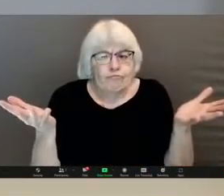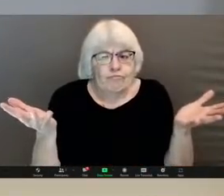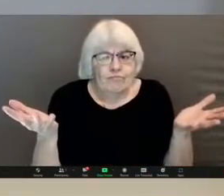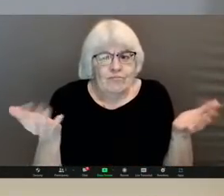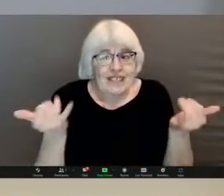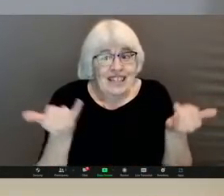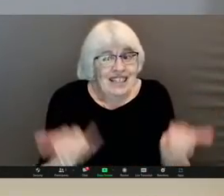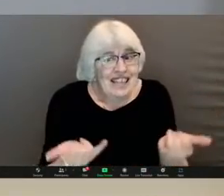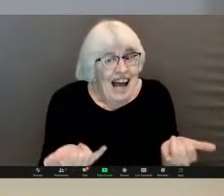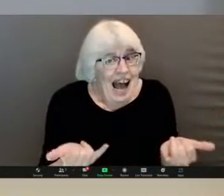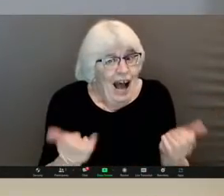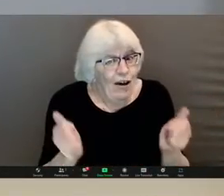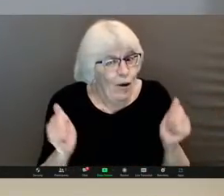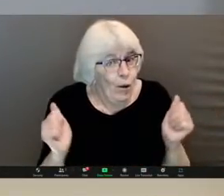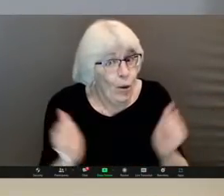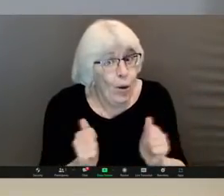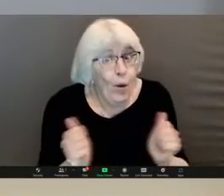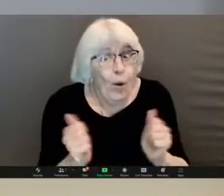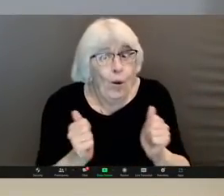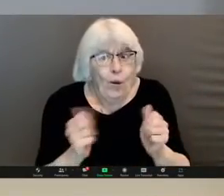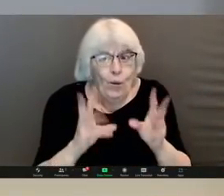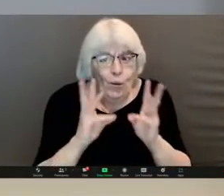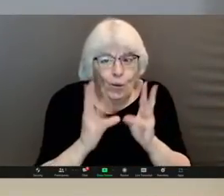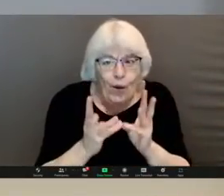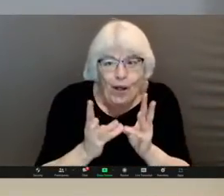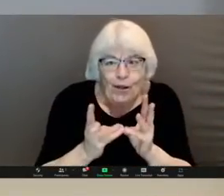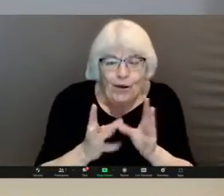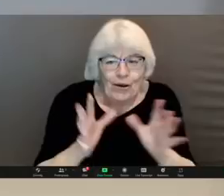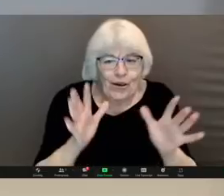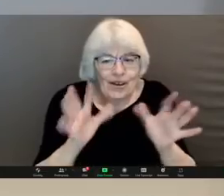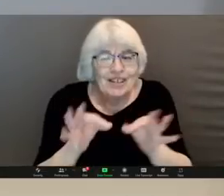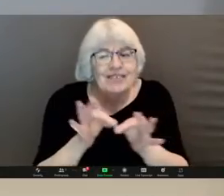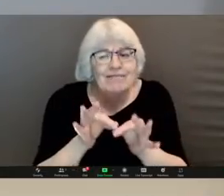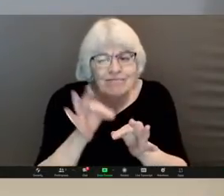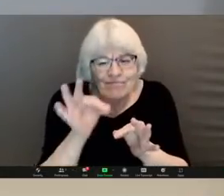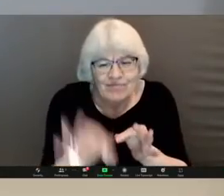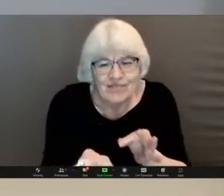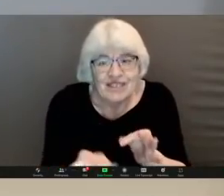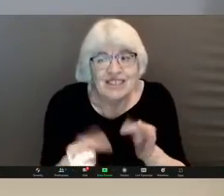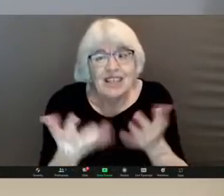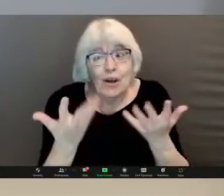to find out if they have landed in the province. But when they